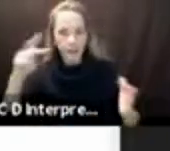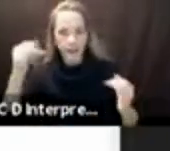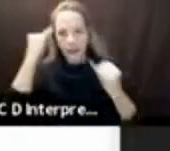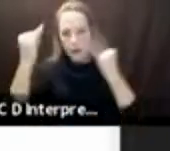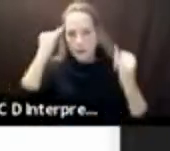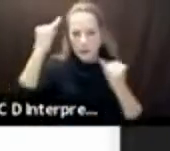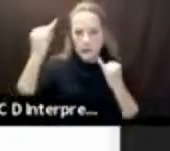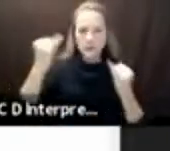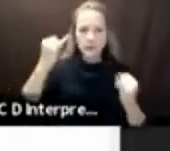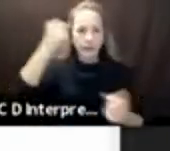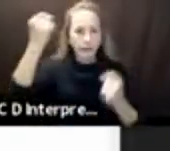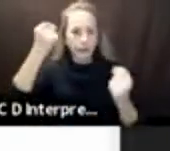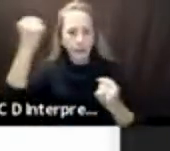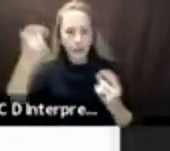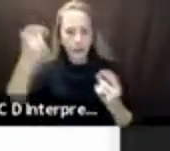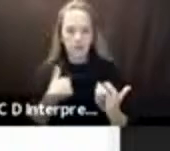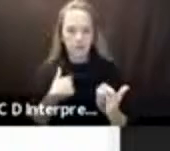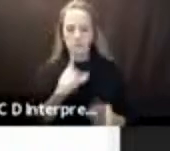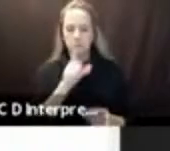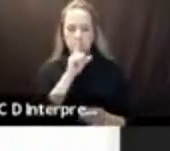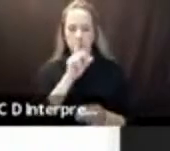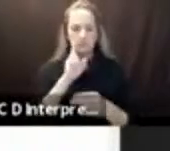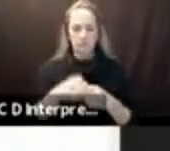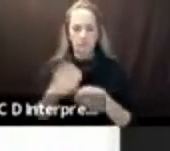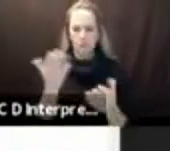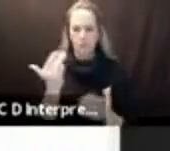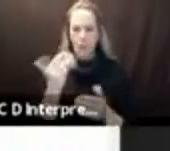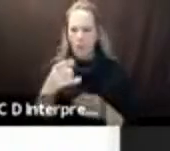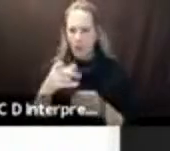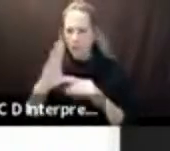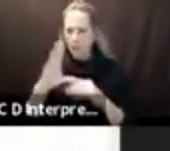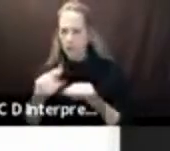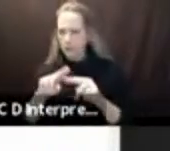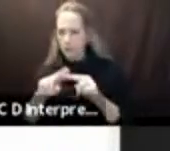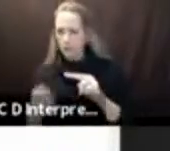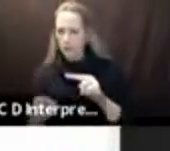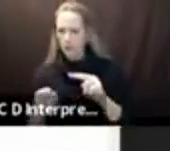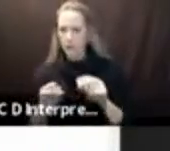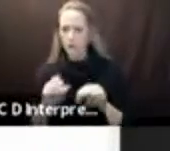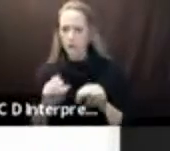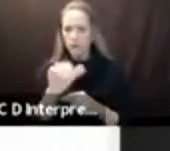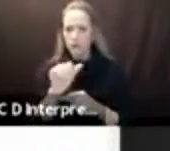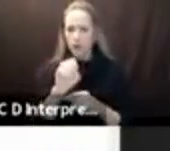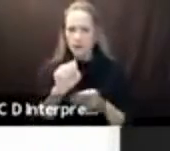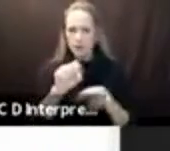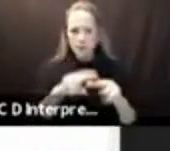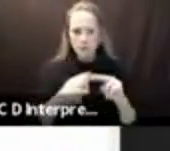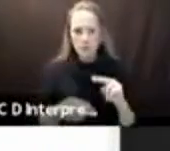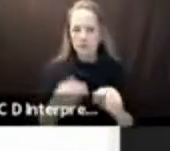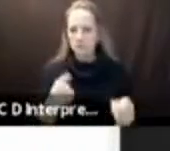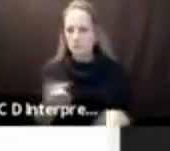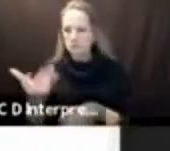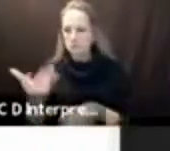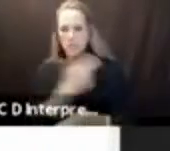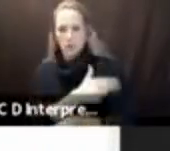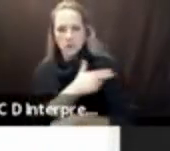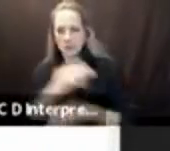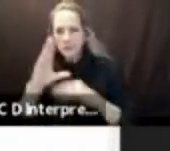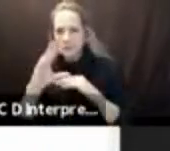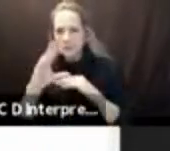through here, about, you know, why is this going down, or what, you know, cases, hospitalizations.